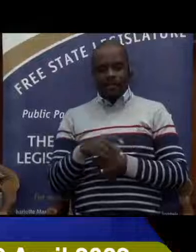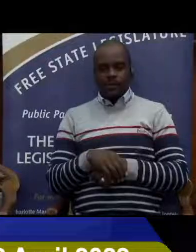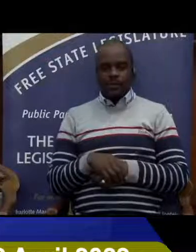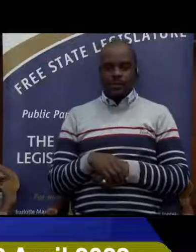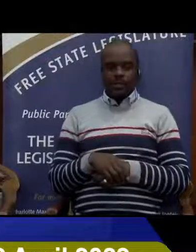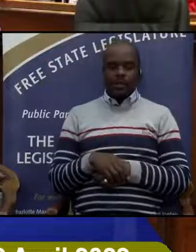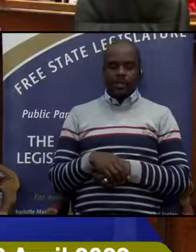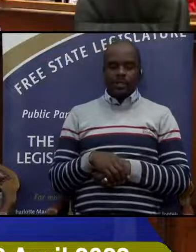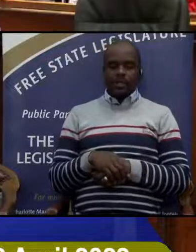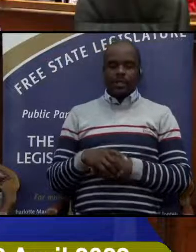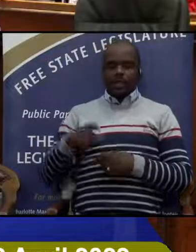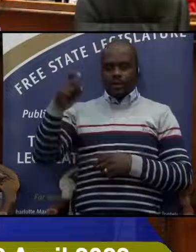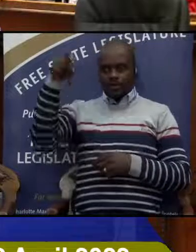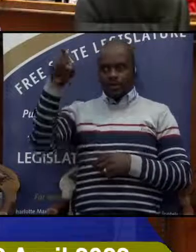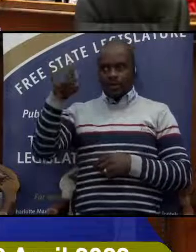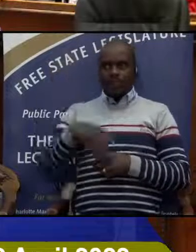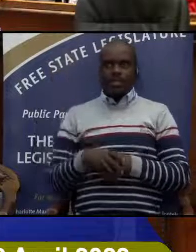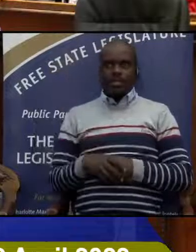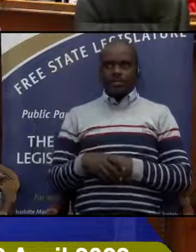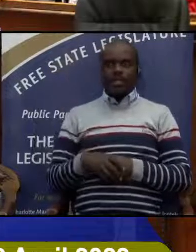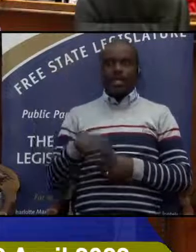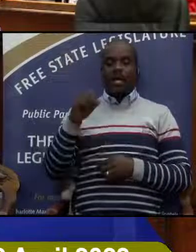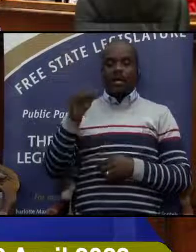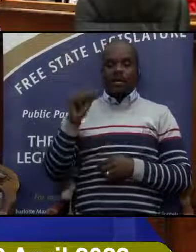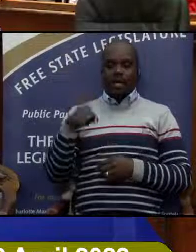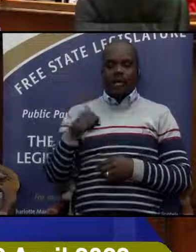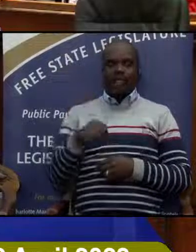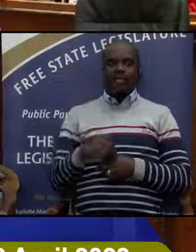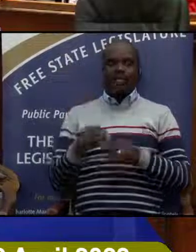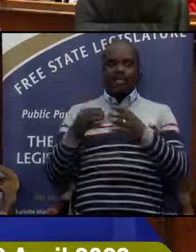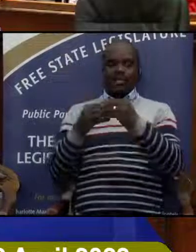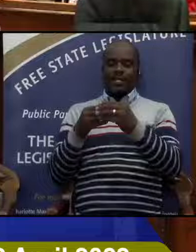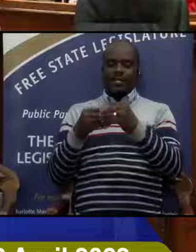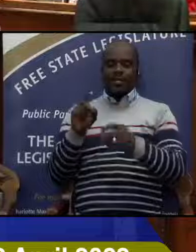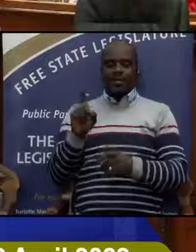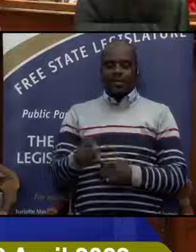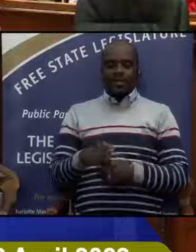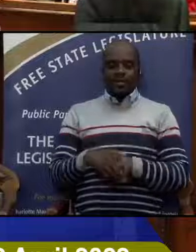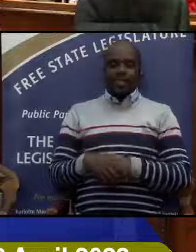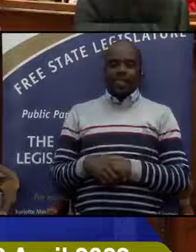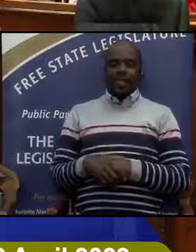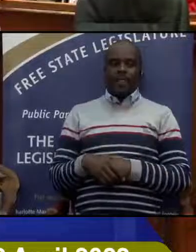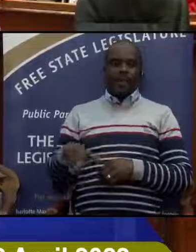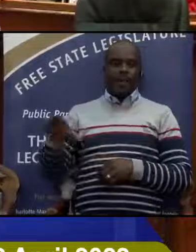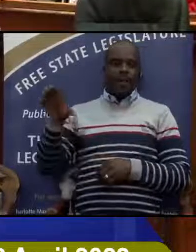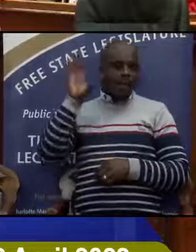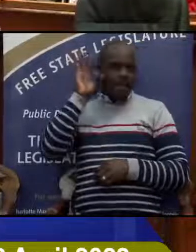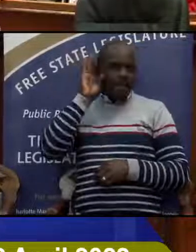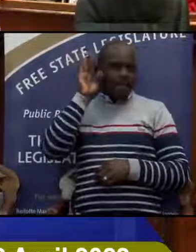Honourable Speaker, members must open their ears and they are not here to put on their microphones in the